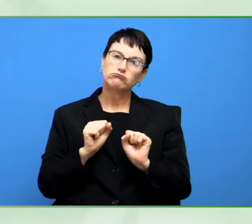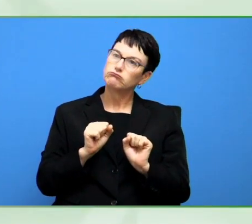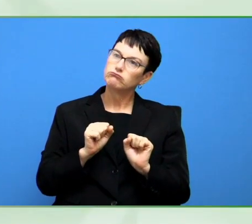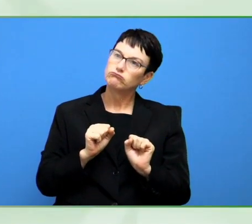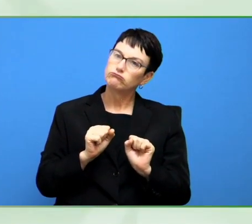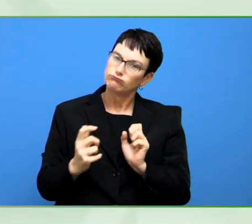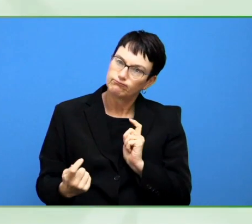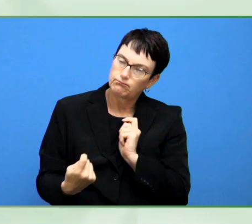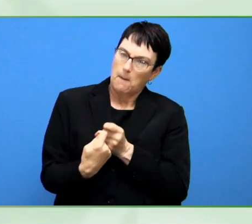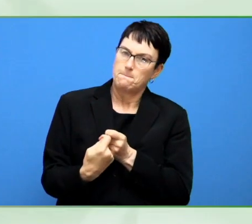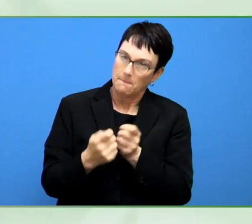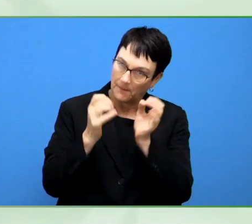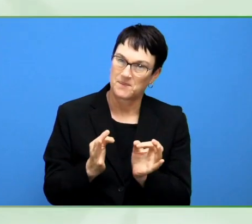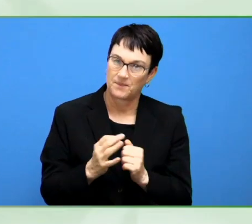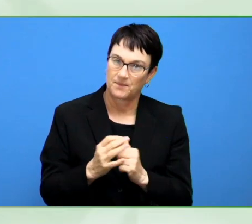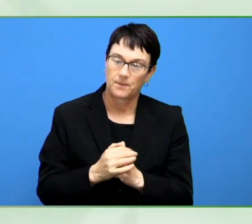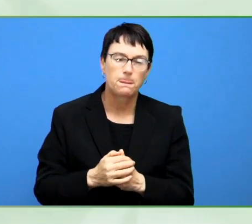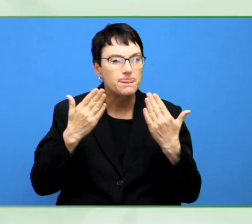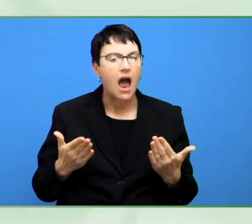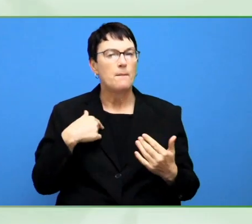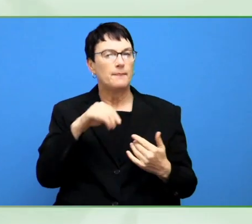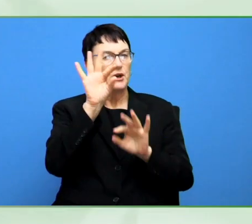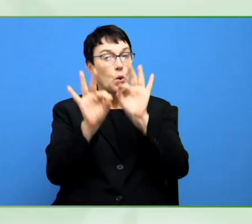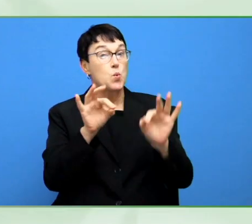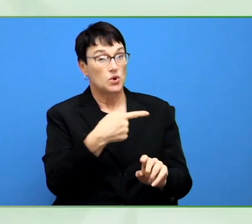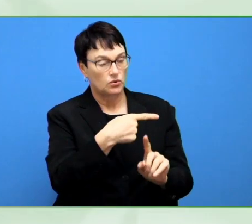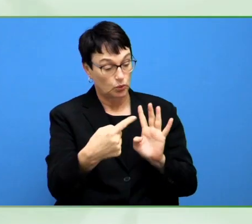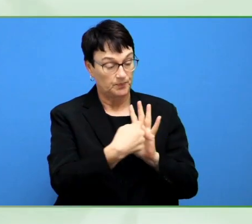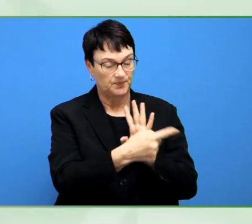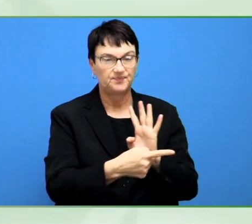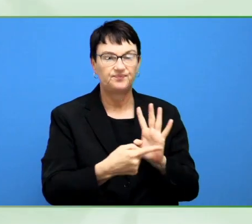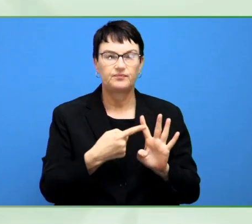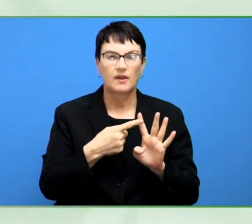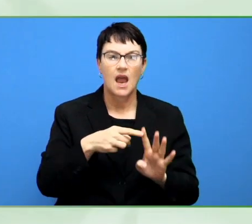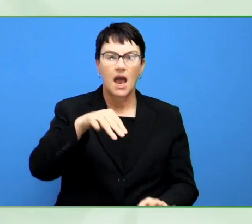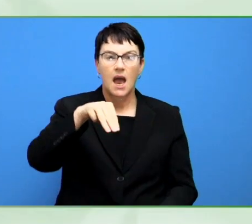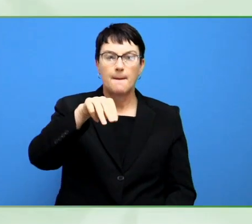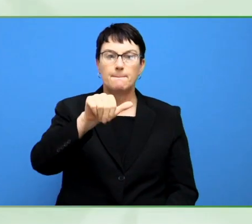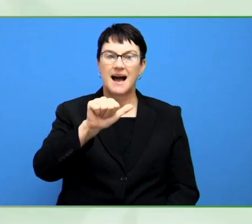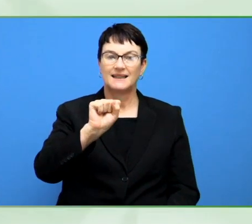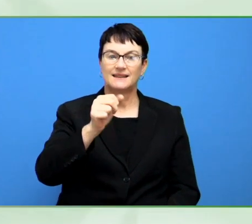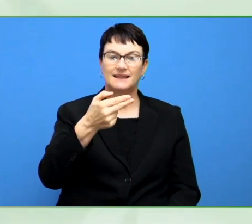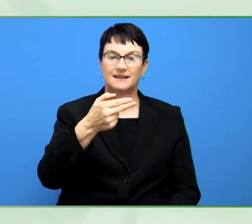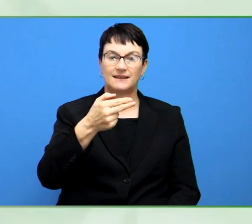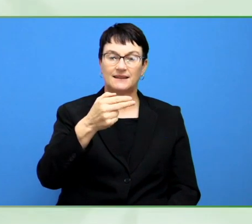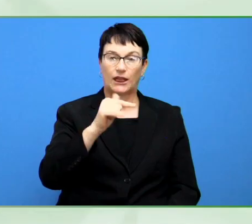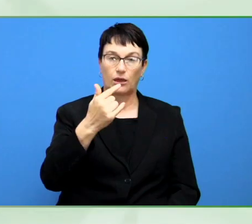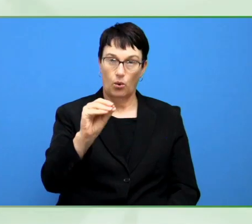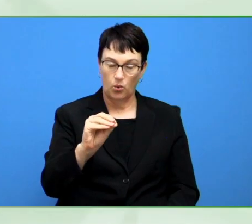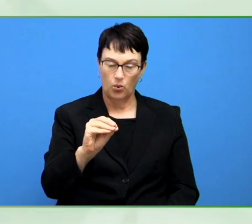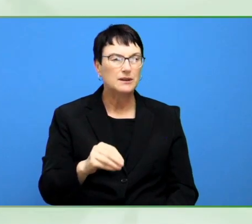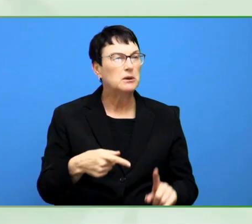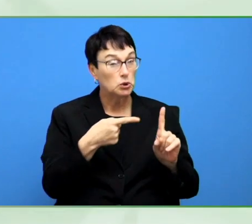to Masahito, you represent the United Nations agency. How do you think the UN can support